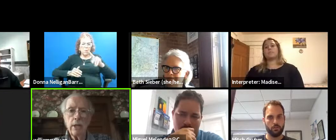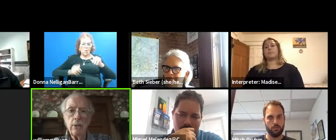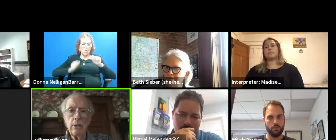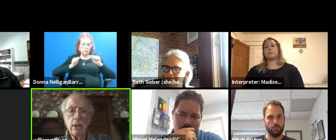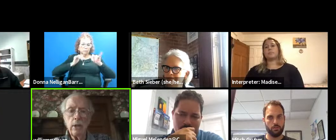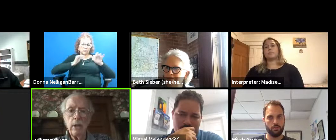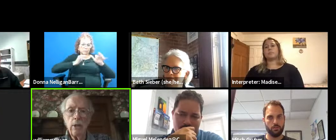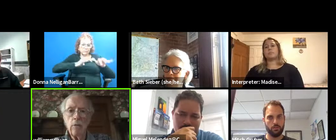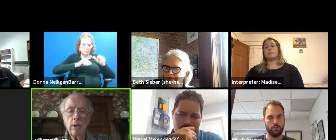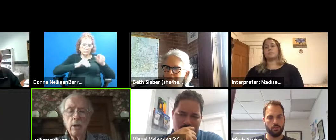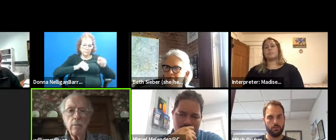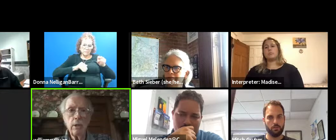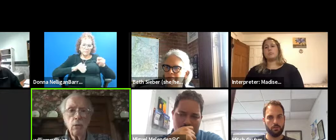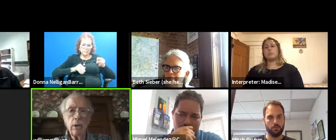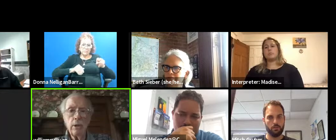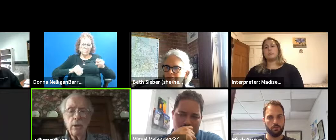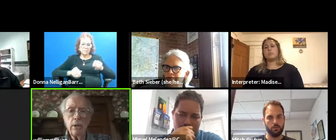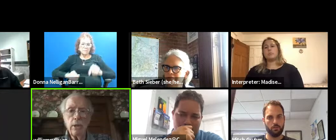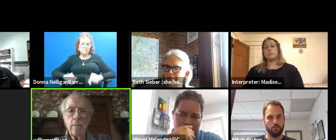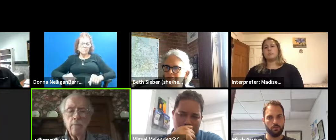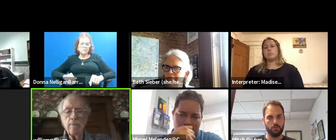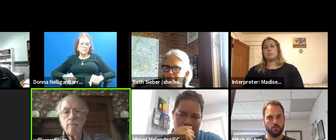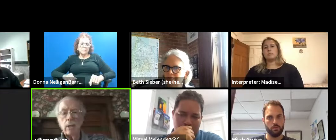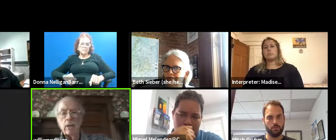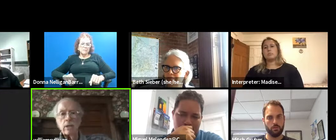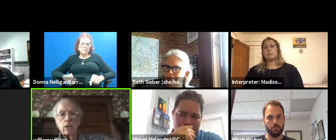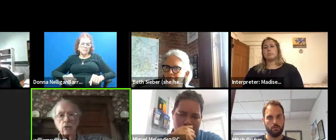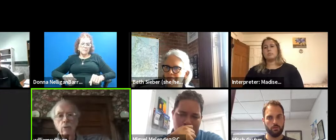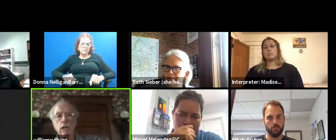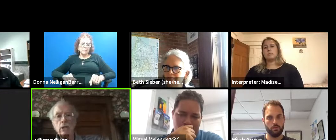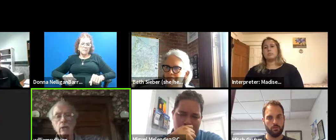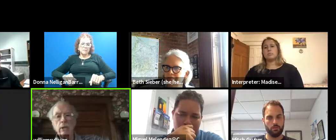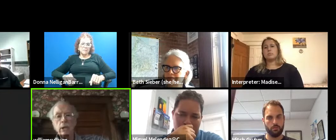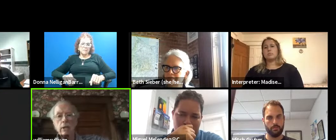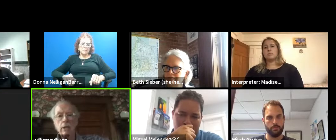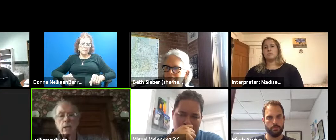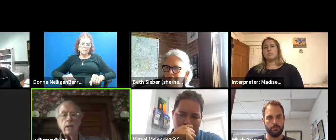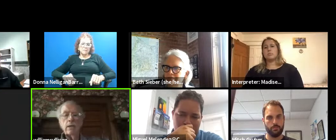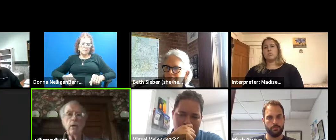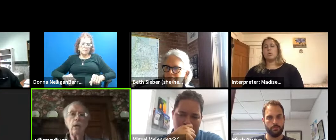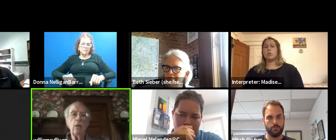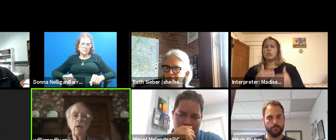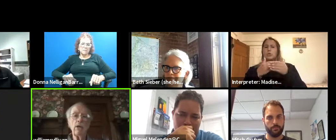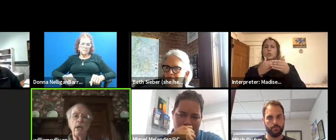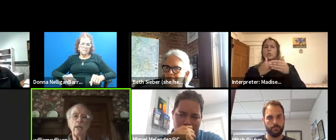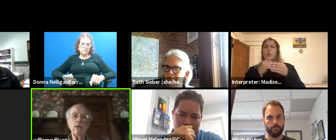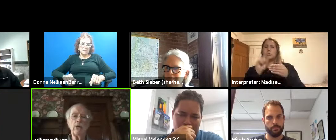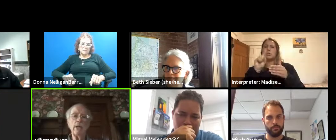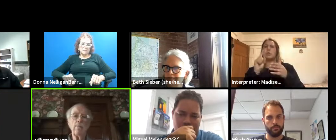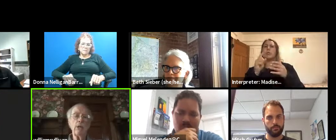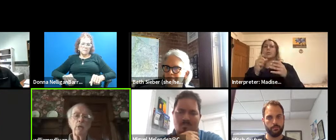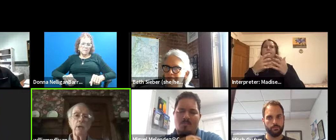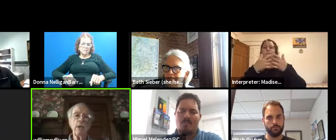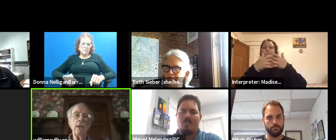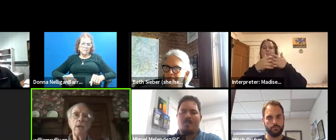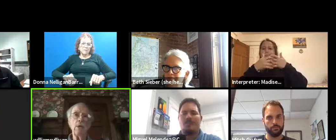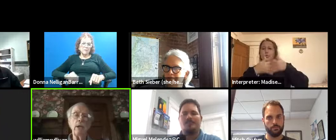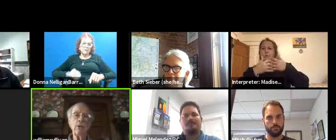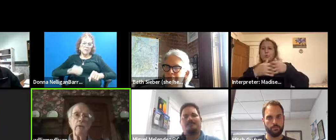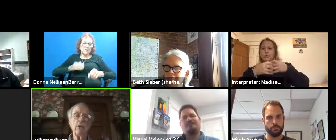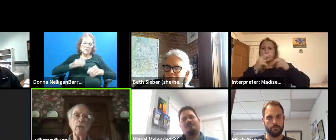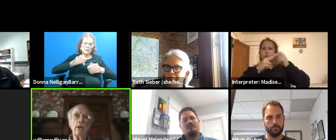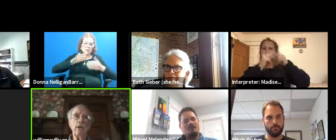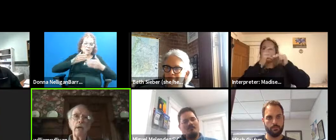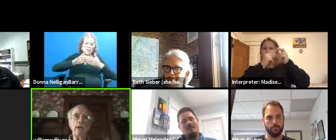8701, I think it is, over there near the industrialized area on the west side of the city between